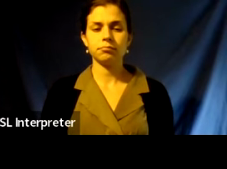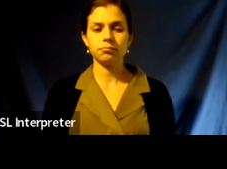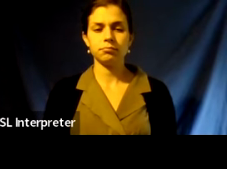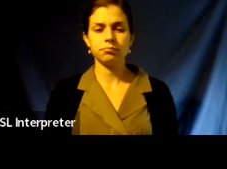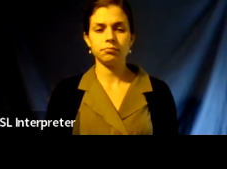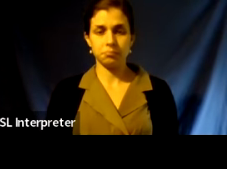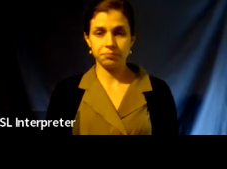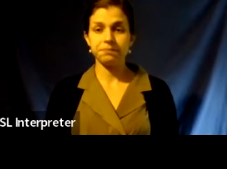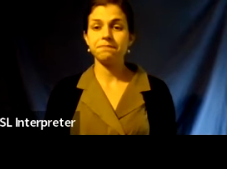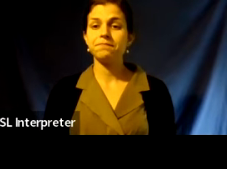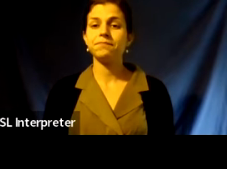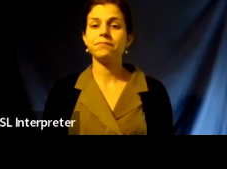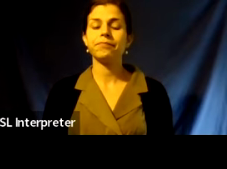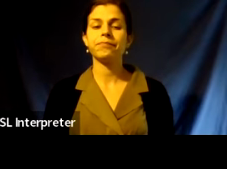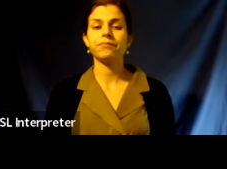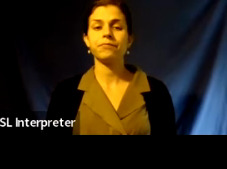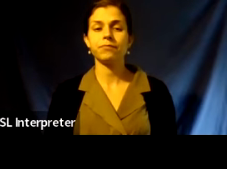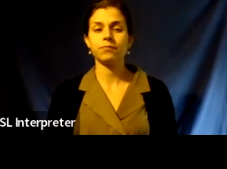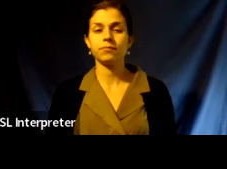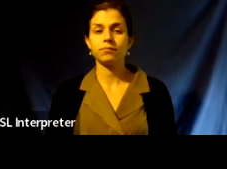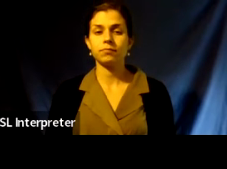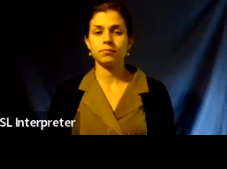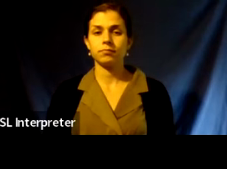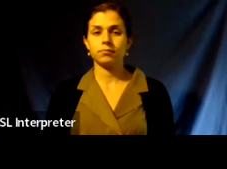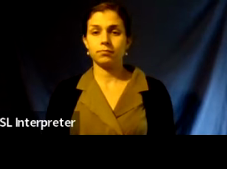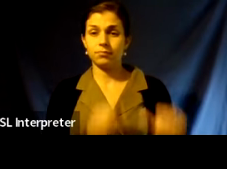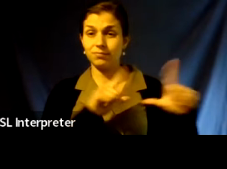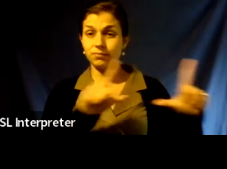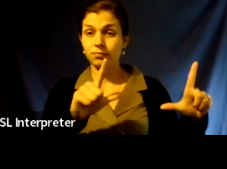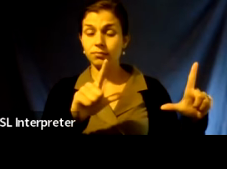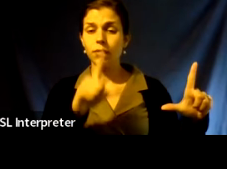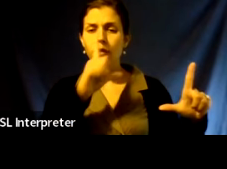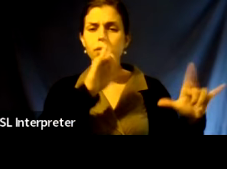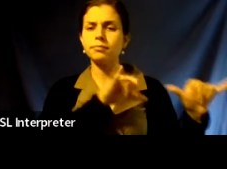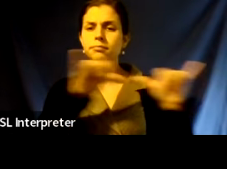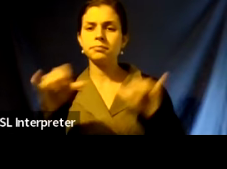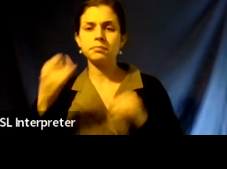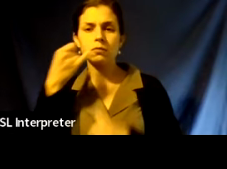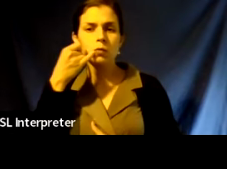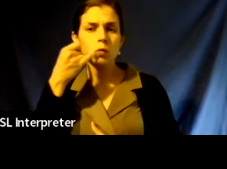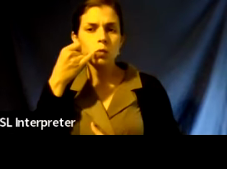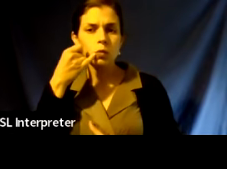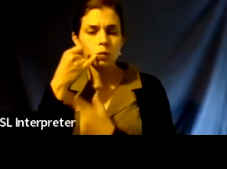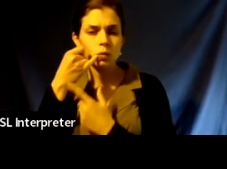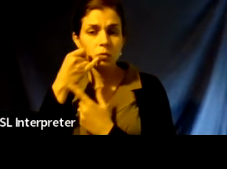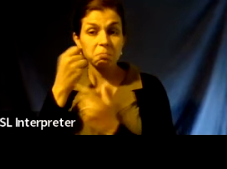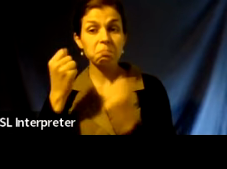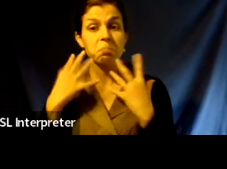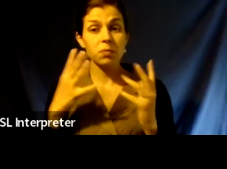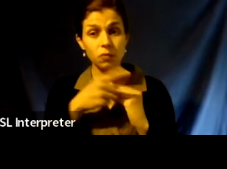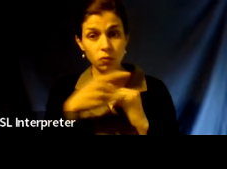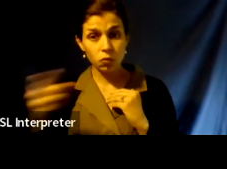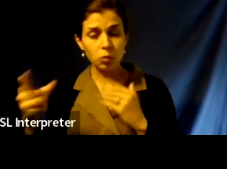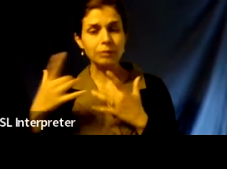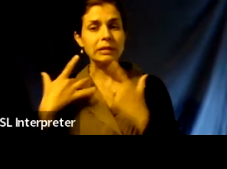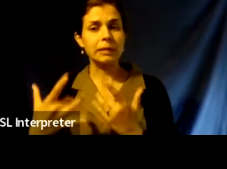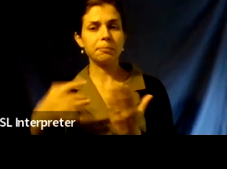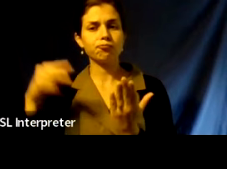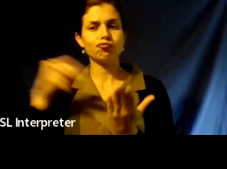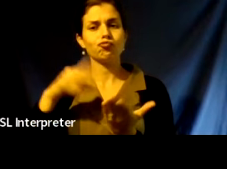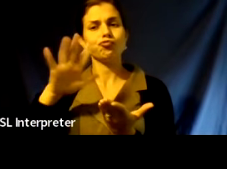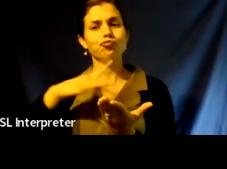All right, so I'm sharing this in a mobile view, and that's because many of our families access the website in a mobile web